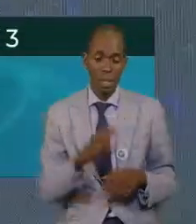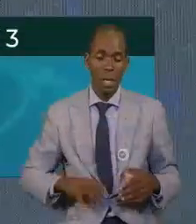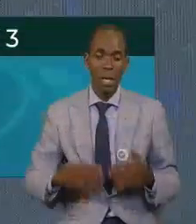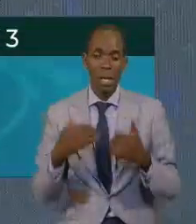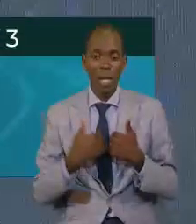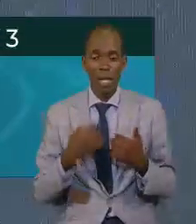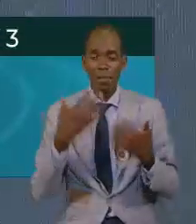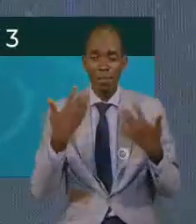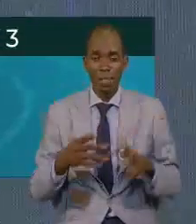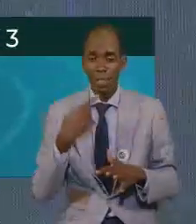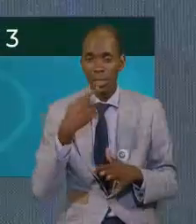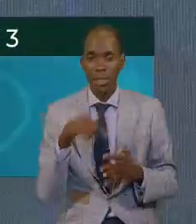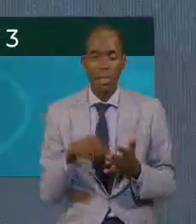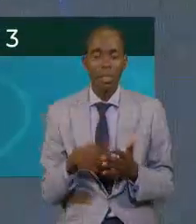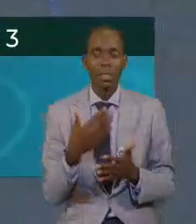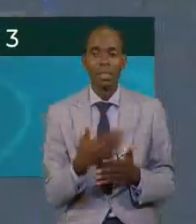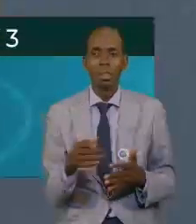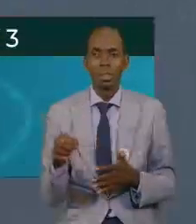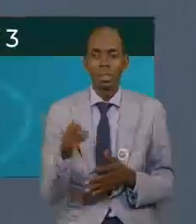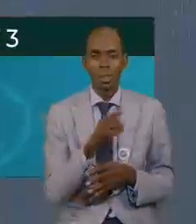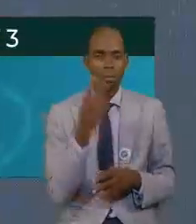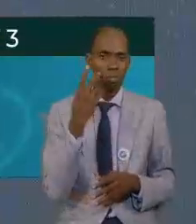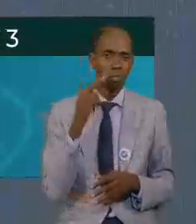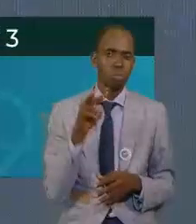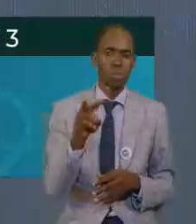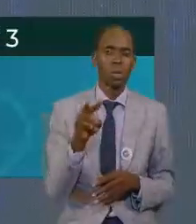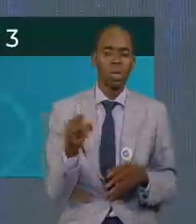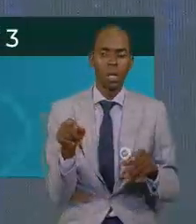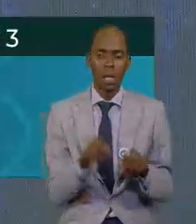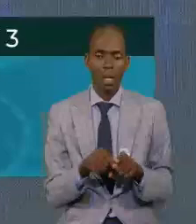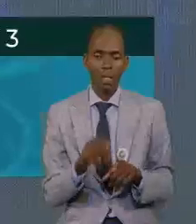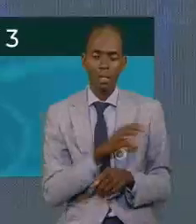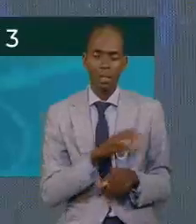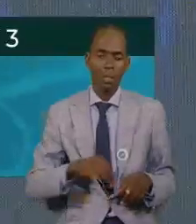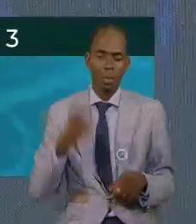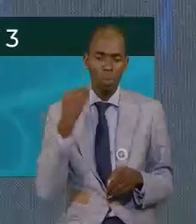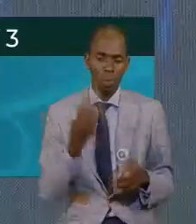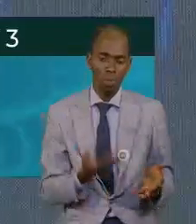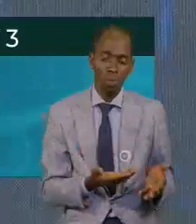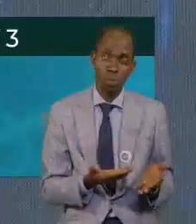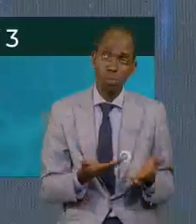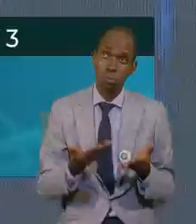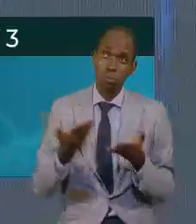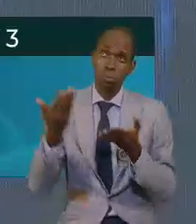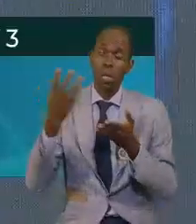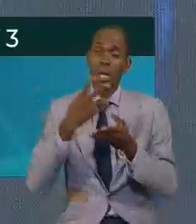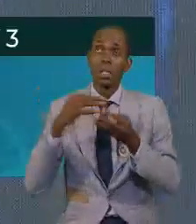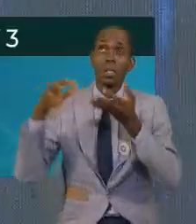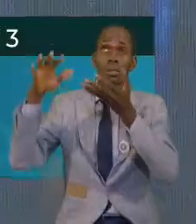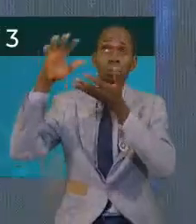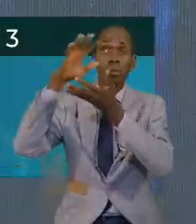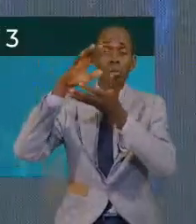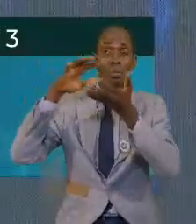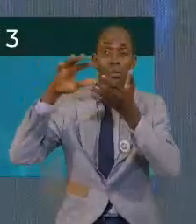while they beheld, he was taken up, and a cloud received him out of